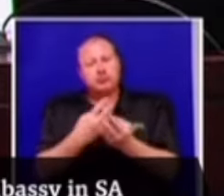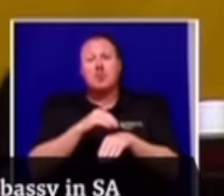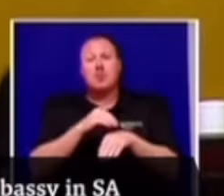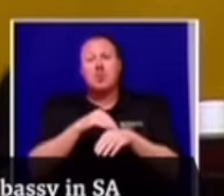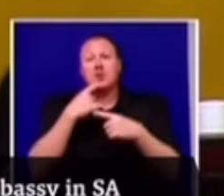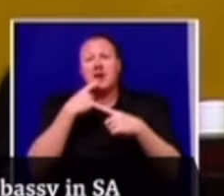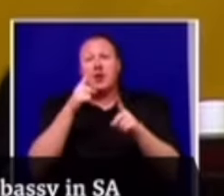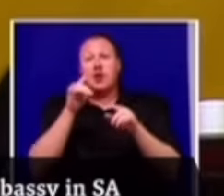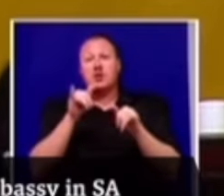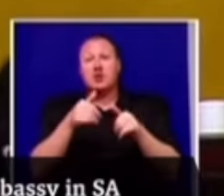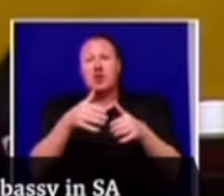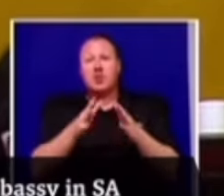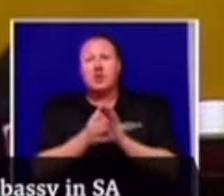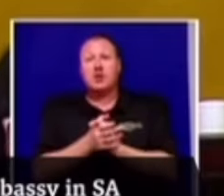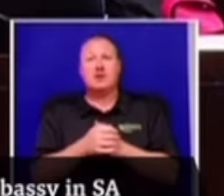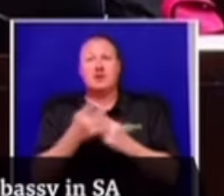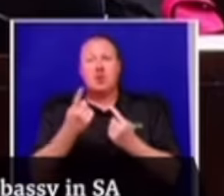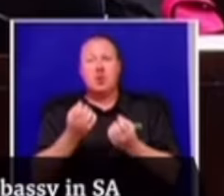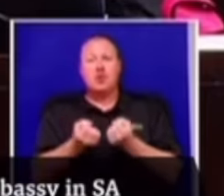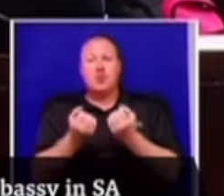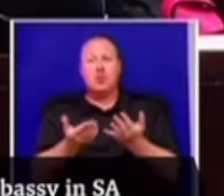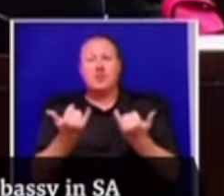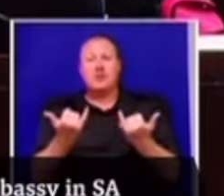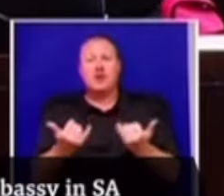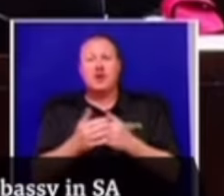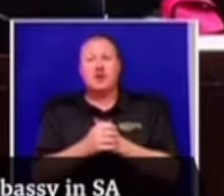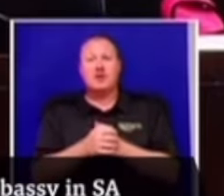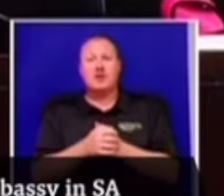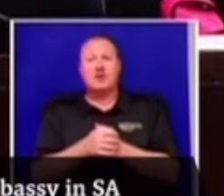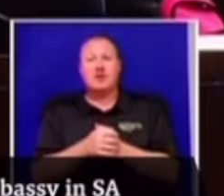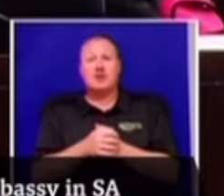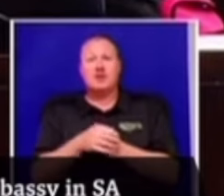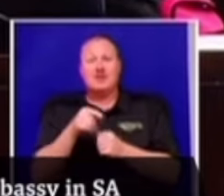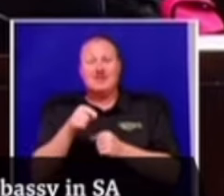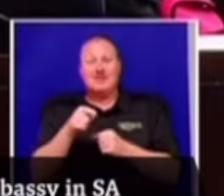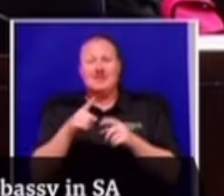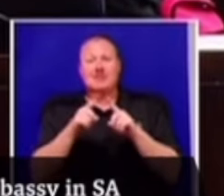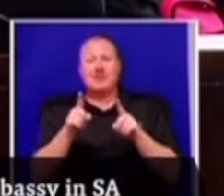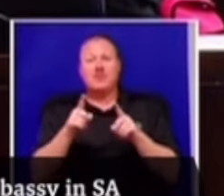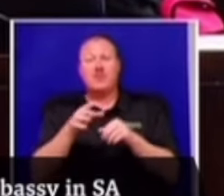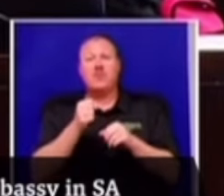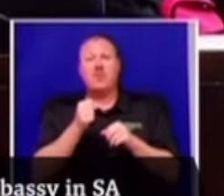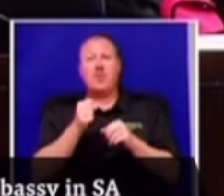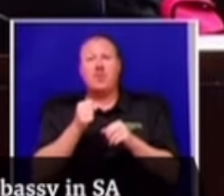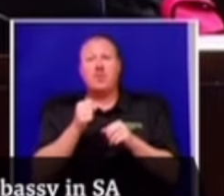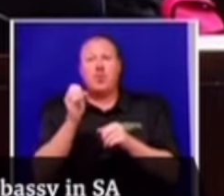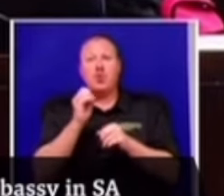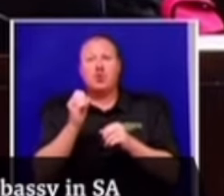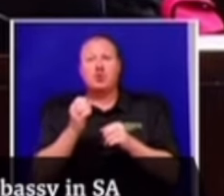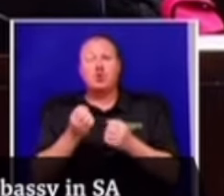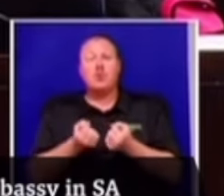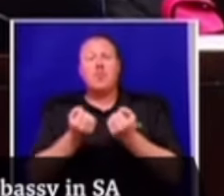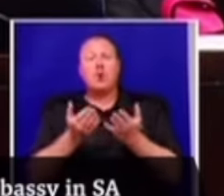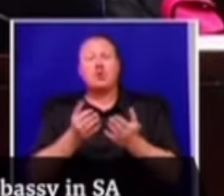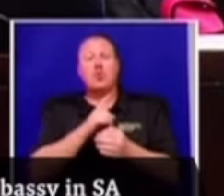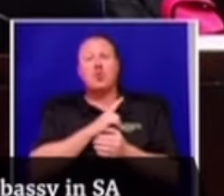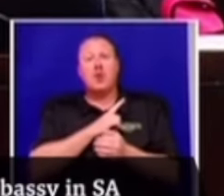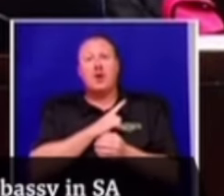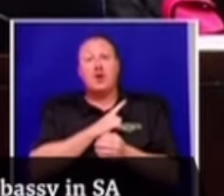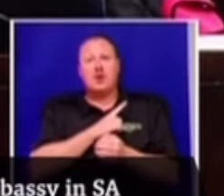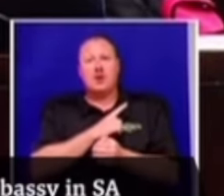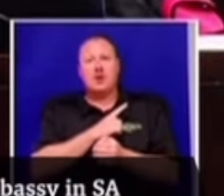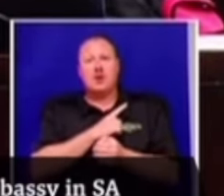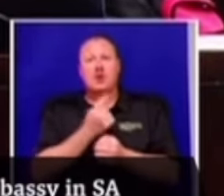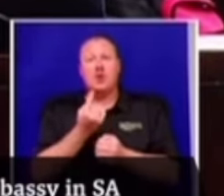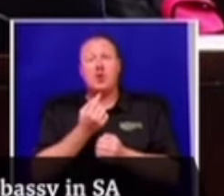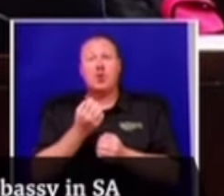conflict honoreal milder the amendment is different from the original motion in the sense that the original motion